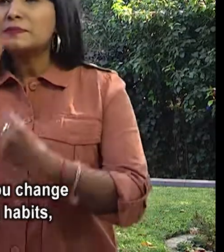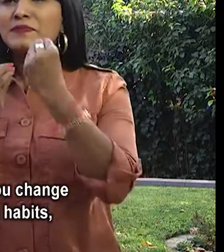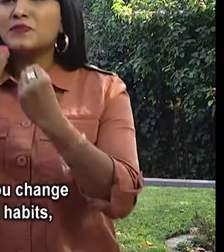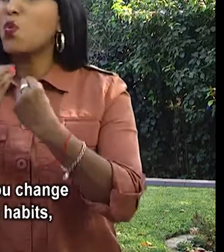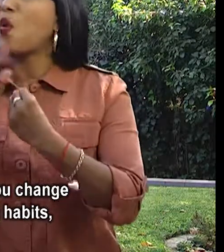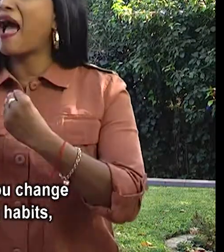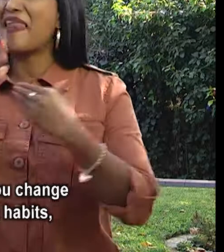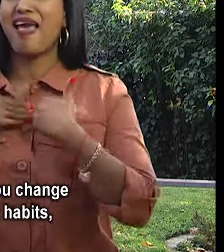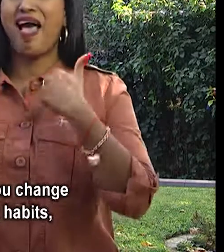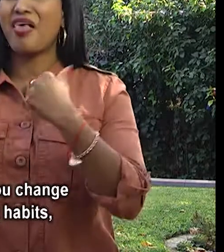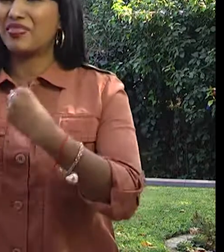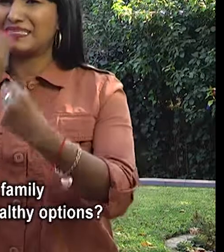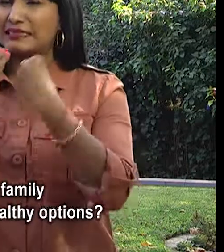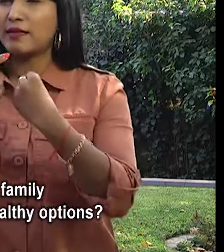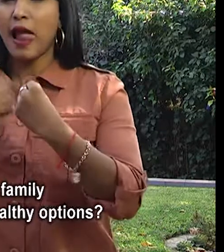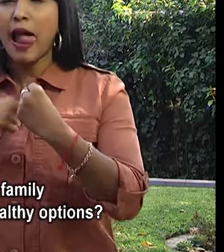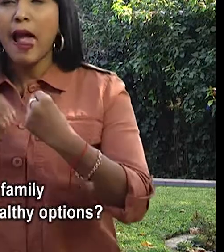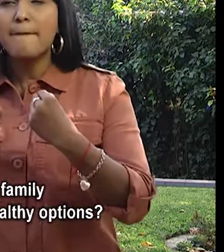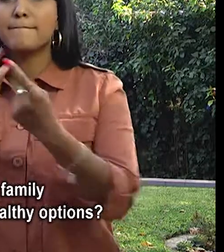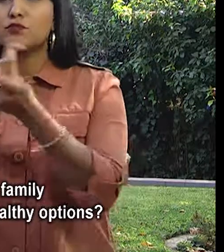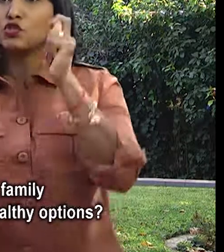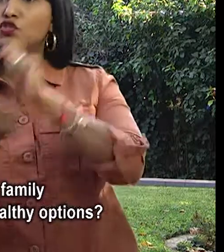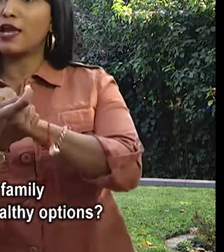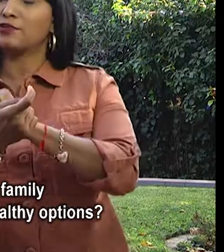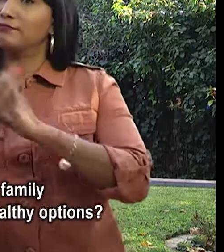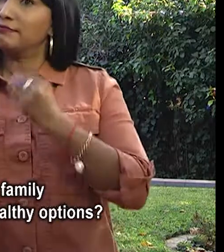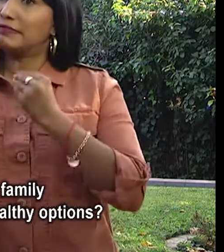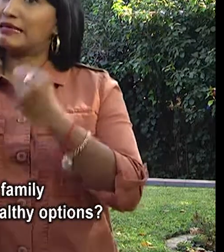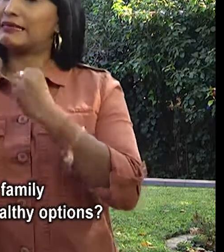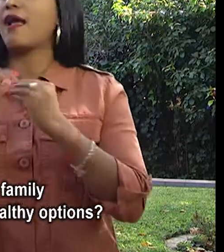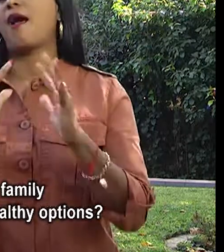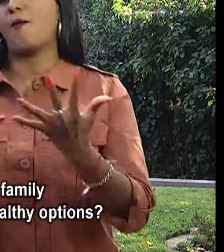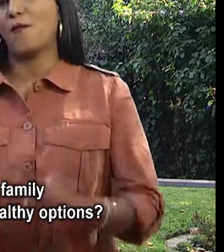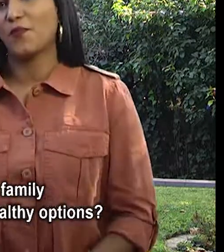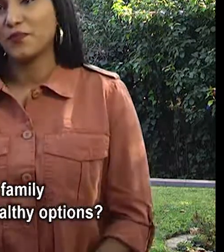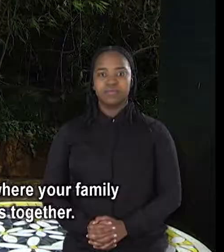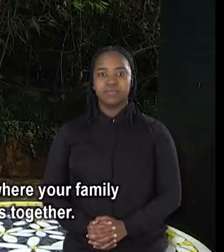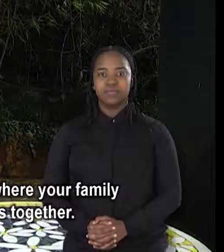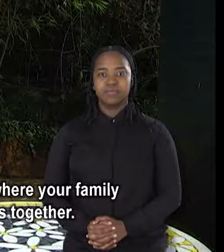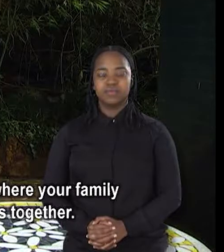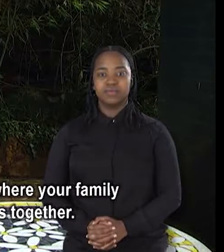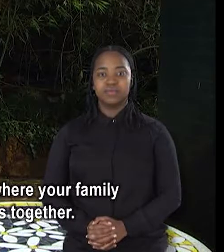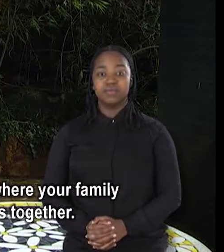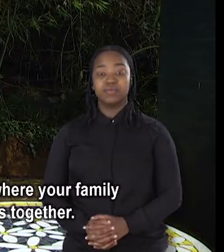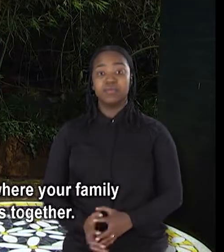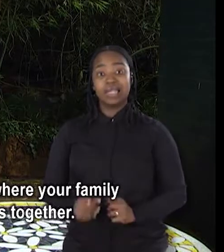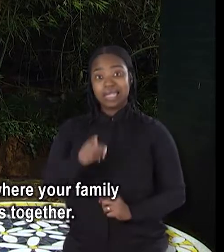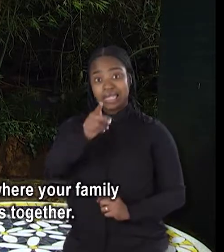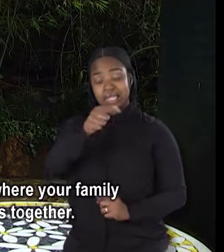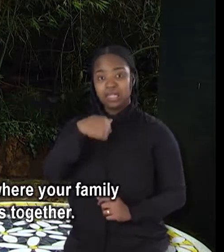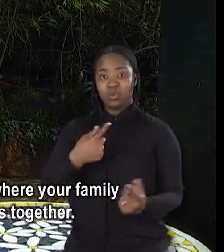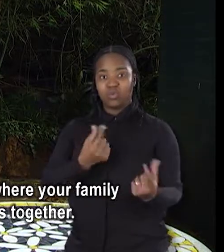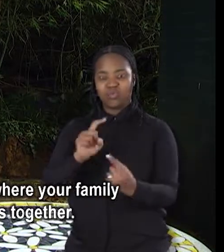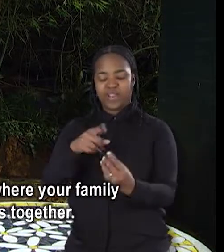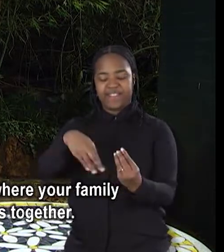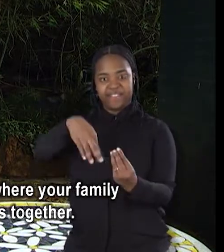How can you change snacking habits if your family is used to unhealthy options? Get into a habit where